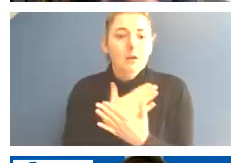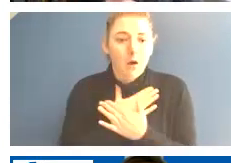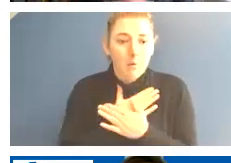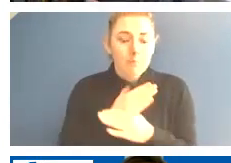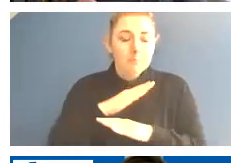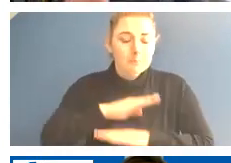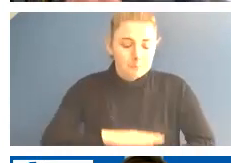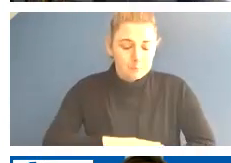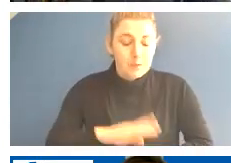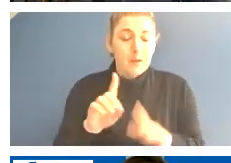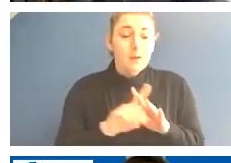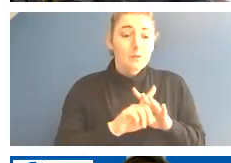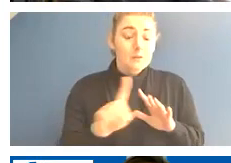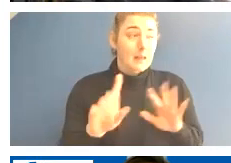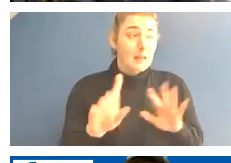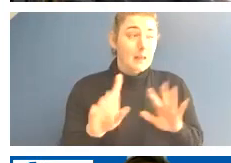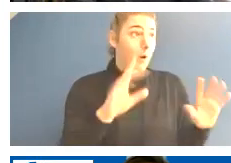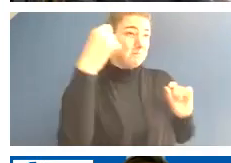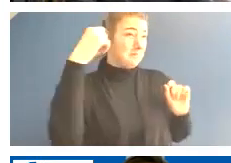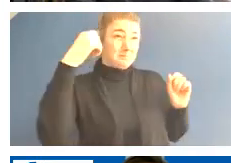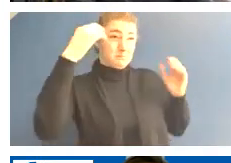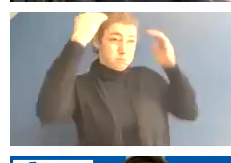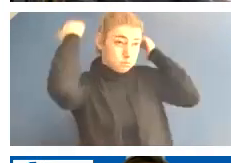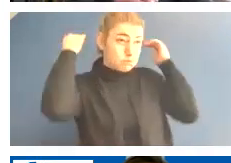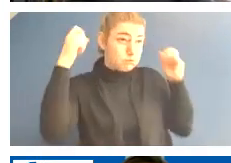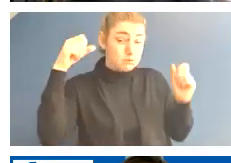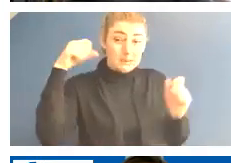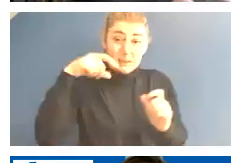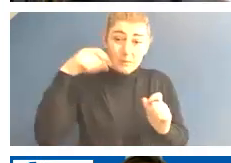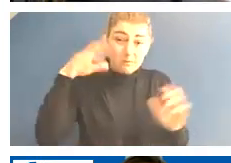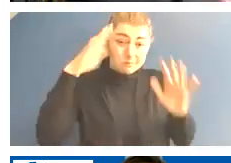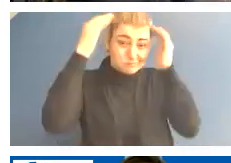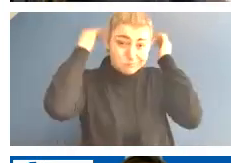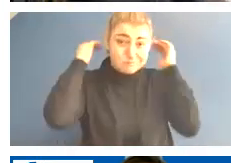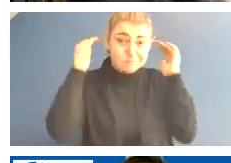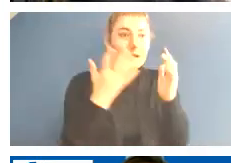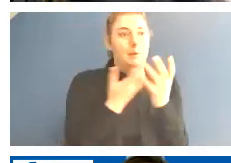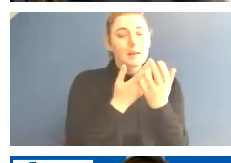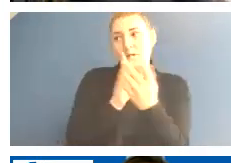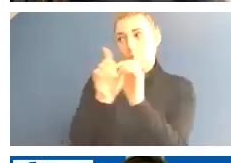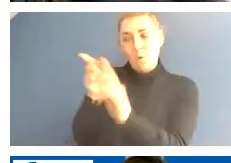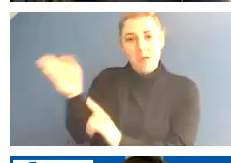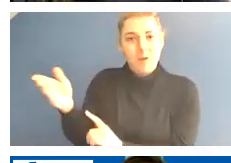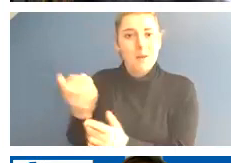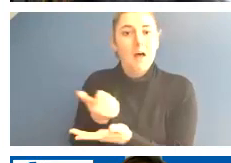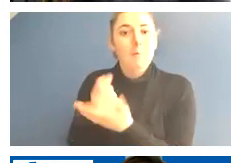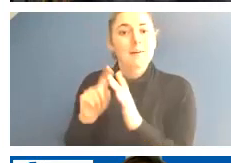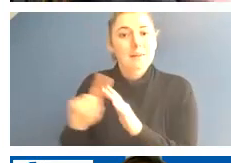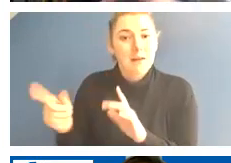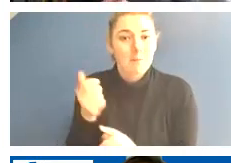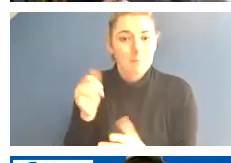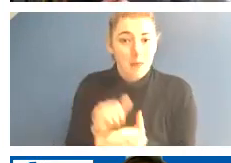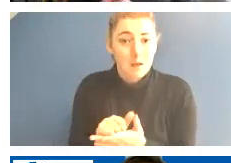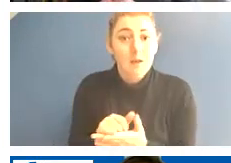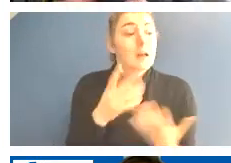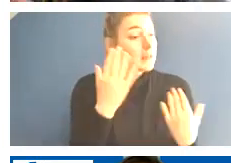escape sensory input that maybe they may find aversive. And let's make sure they know where it is, and let's take